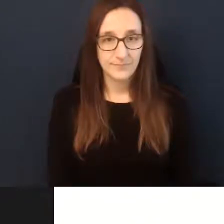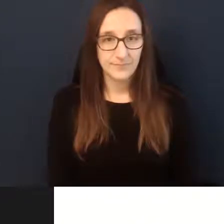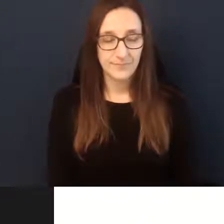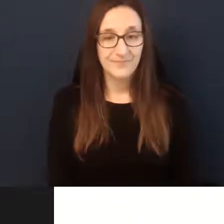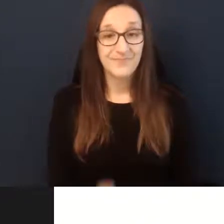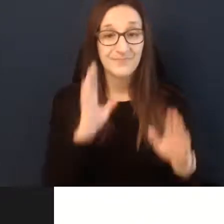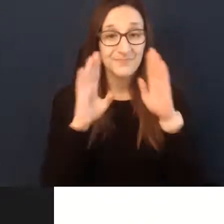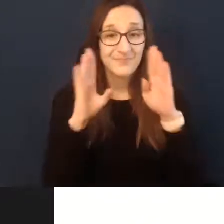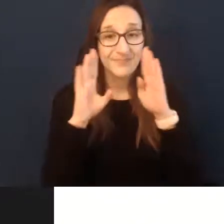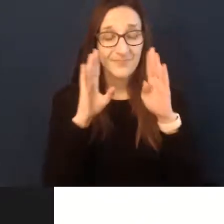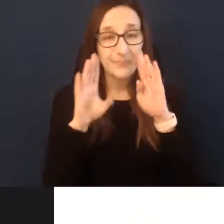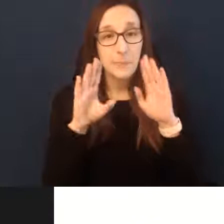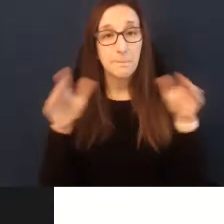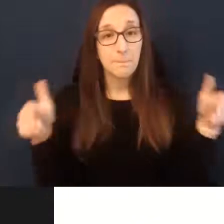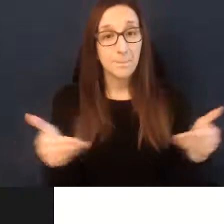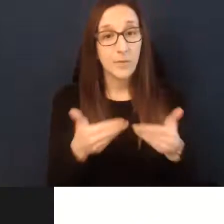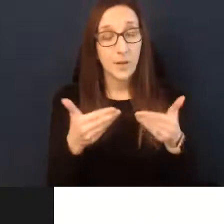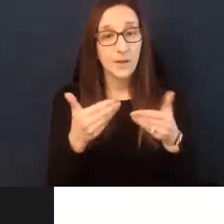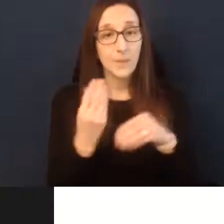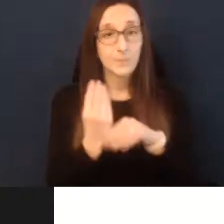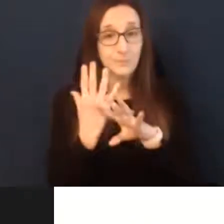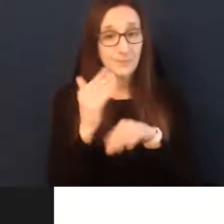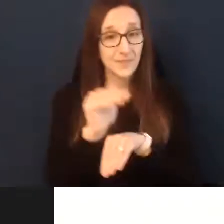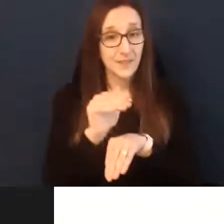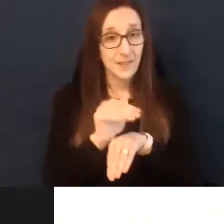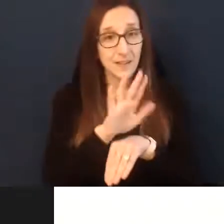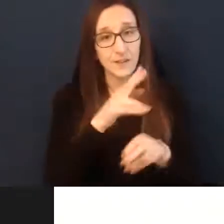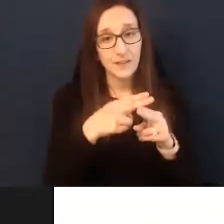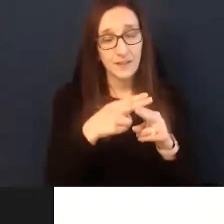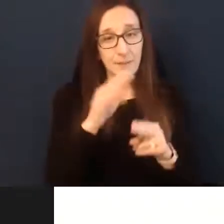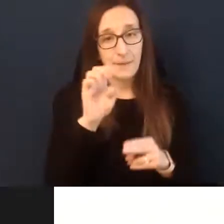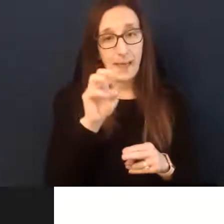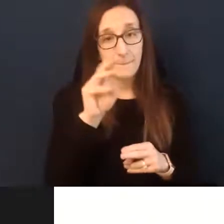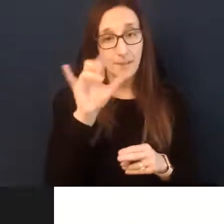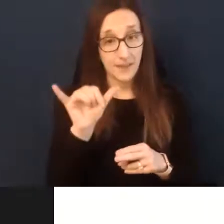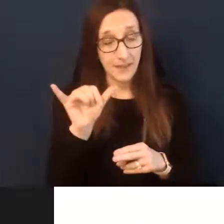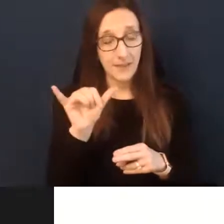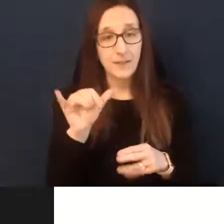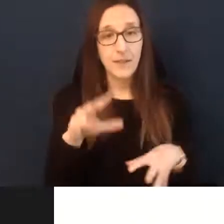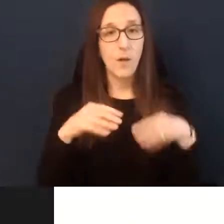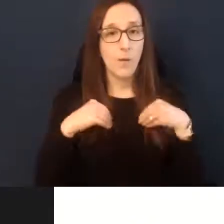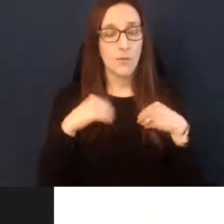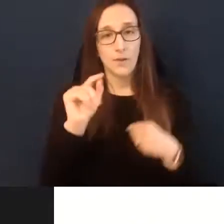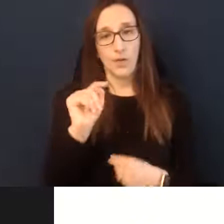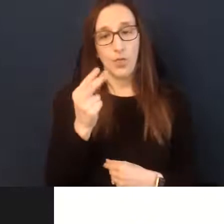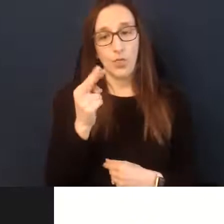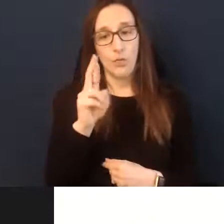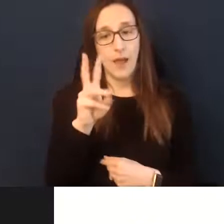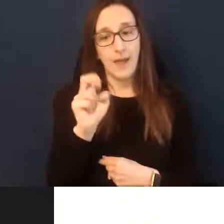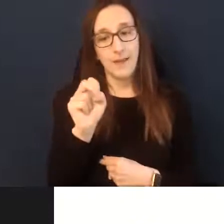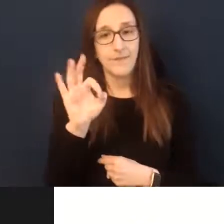Hi, everyone. Welcome to our webinar tonight. I'm Emily Wallace, the CEO from Thrive Fit Coaching, and I am